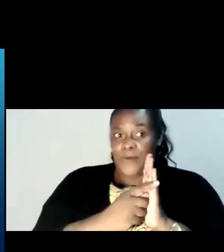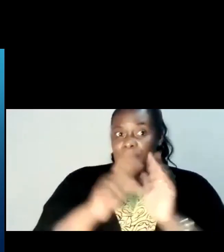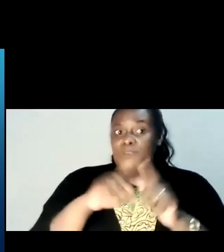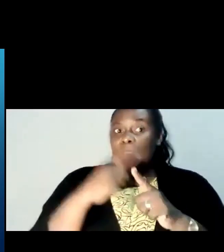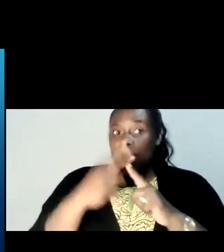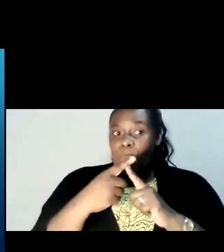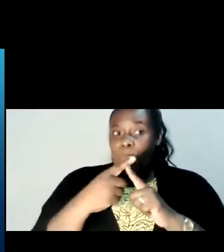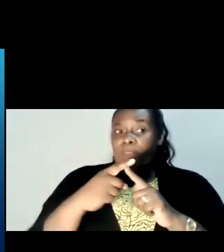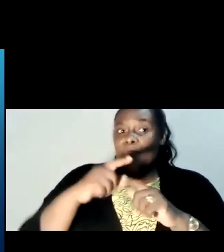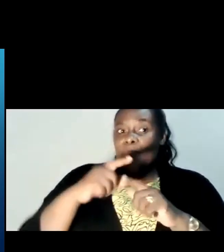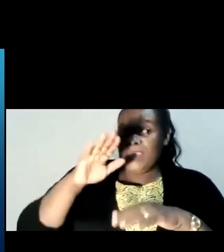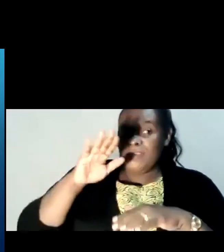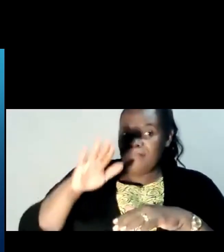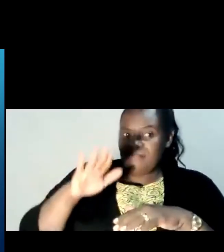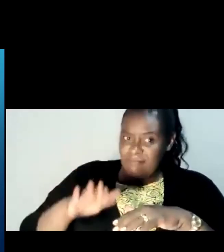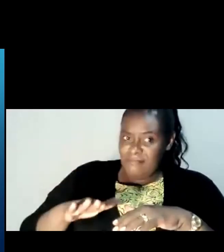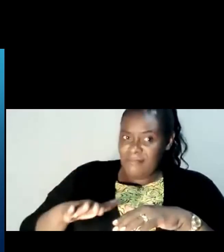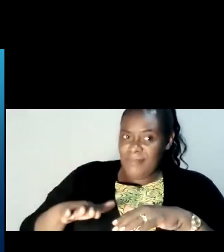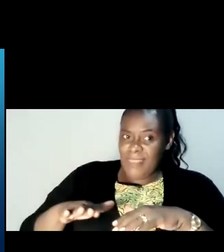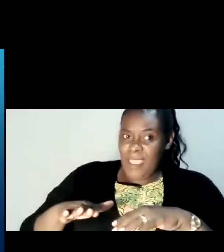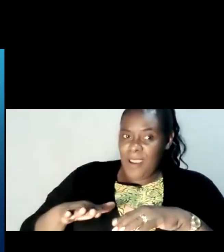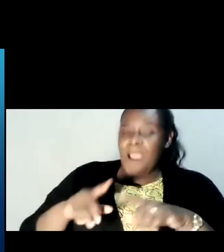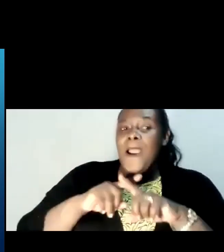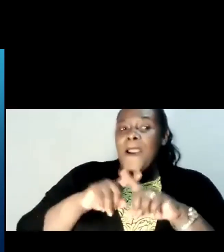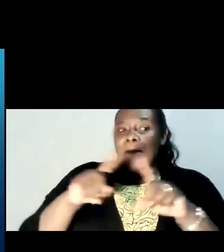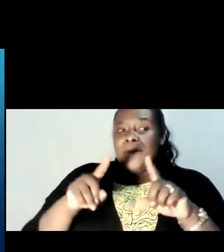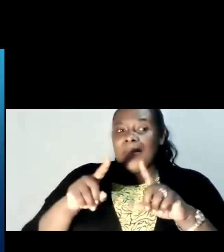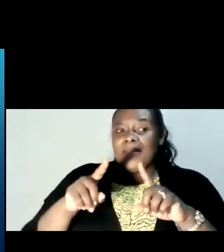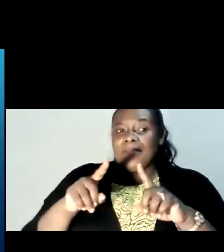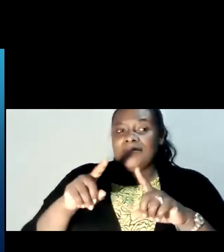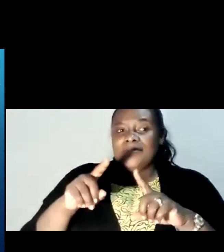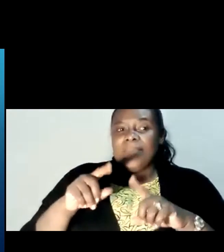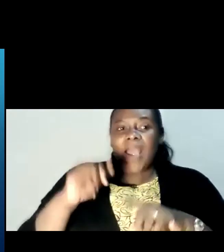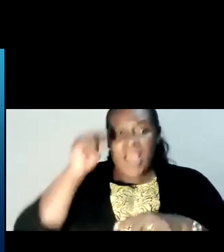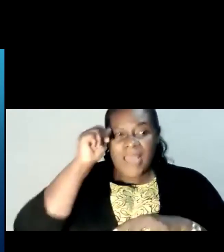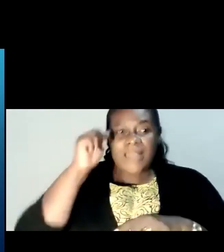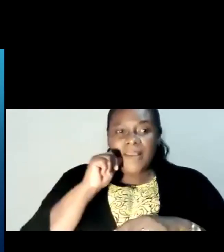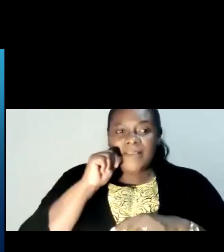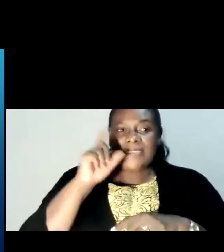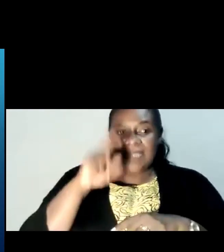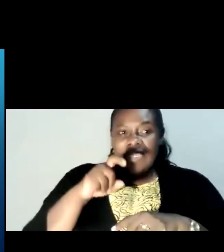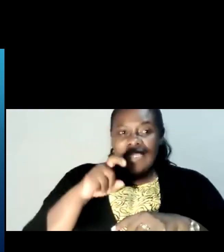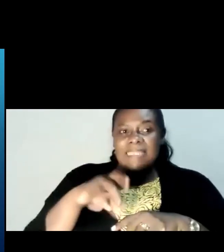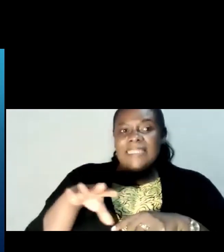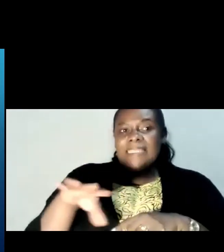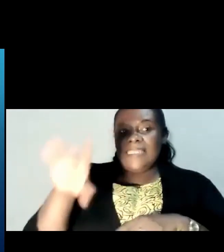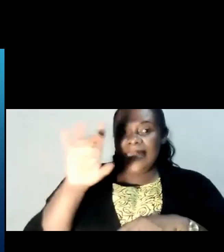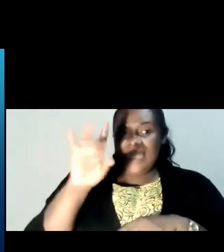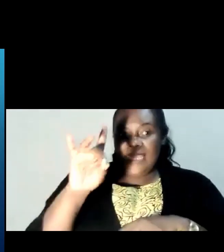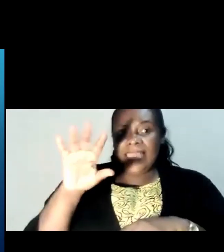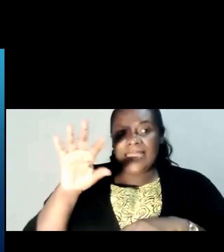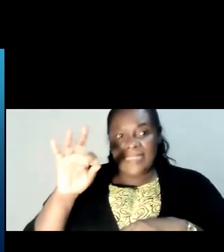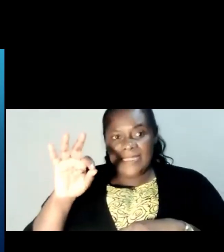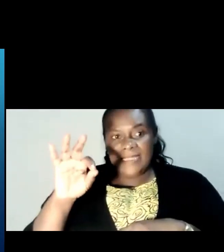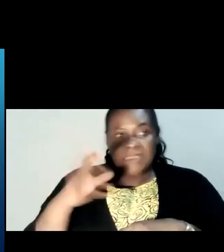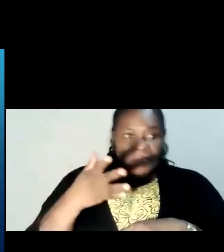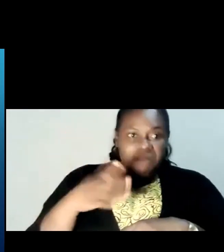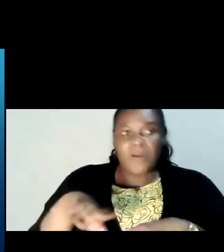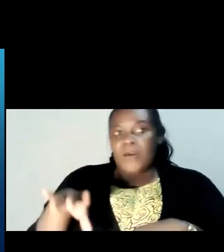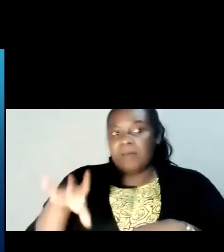adults need around 8 to 9 hours of sleep, or 7 to 9 hours, I